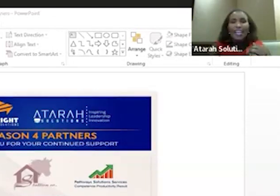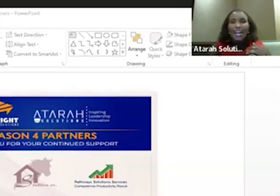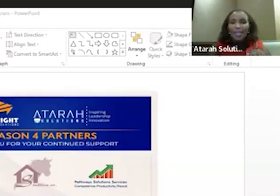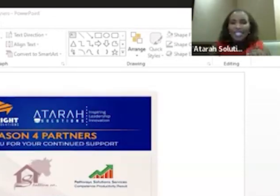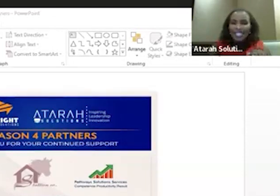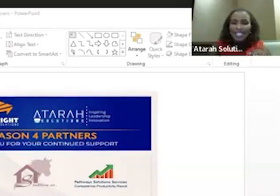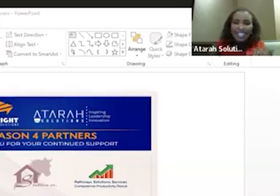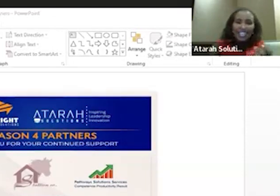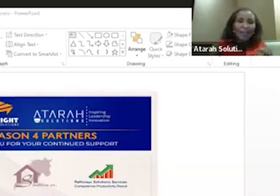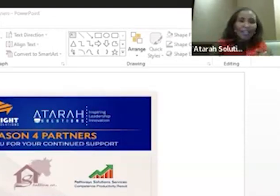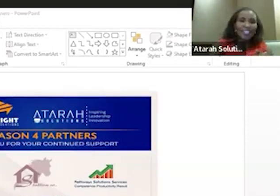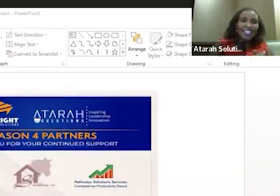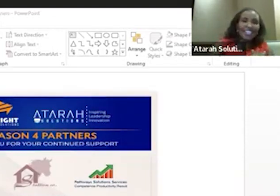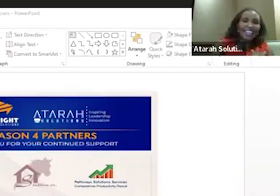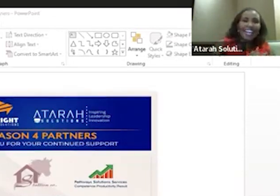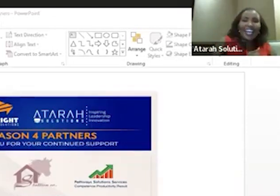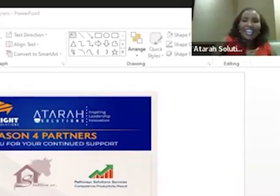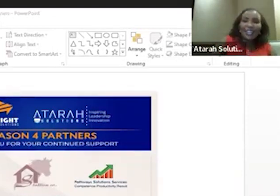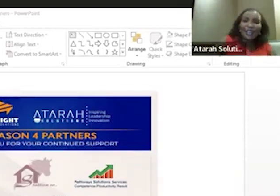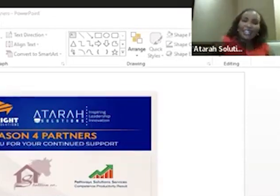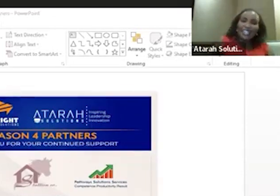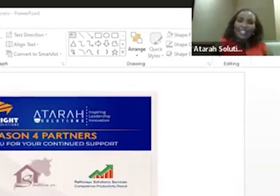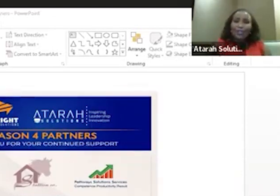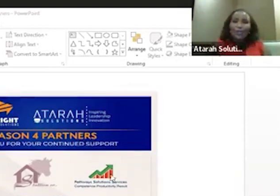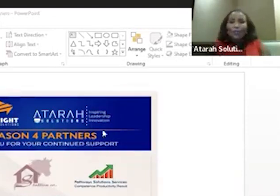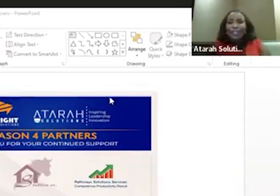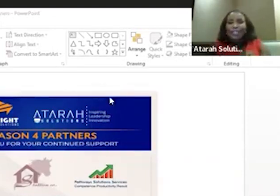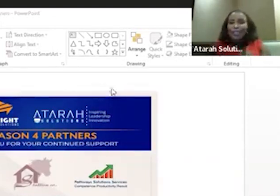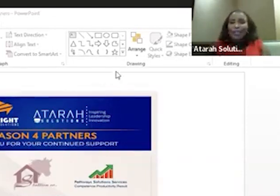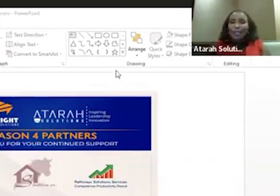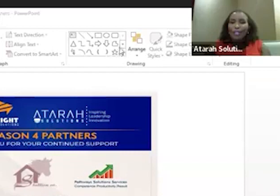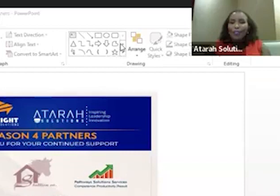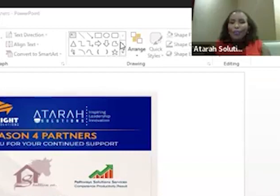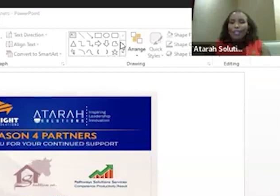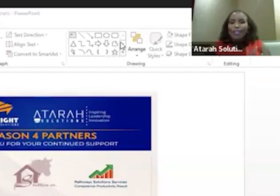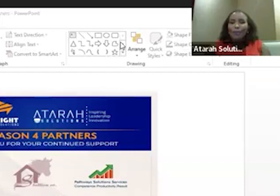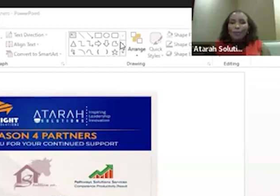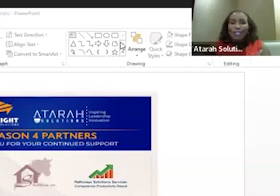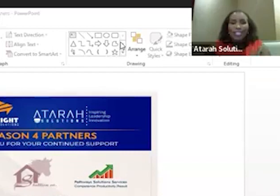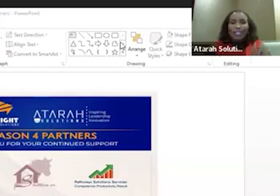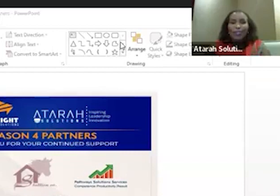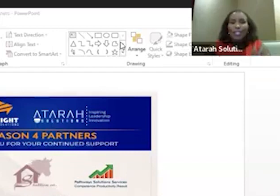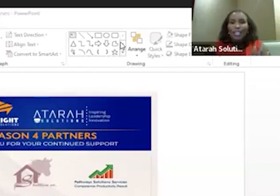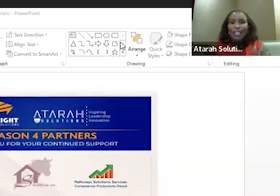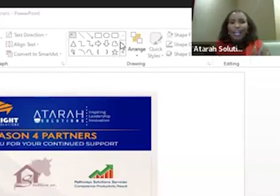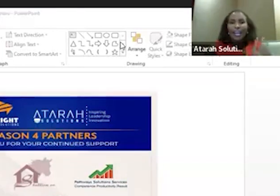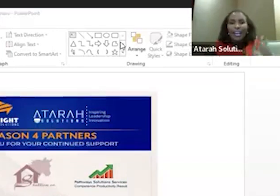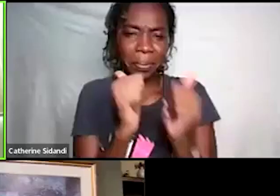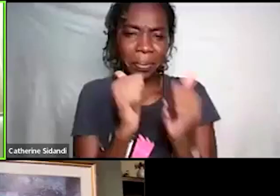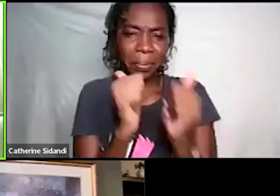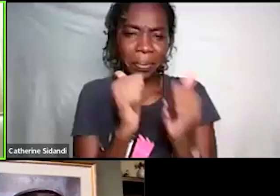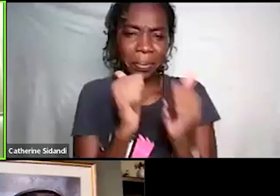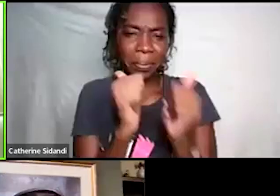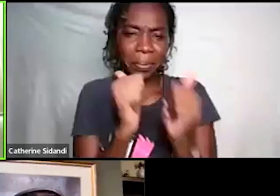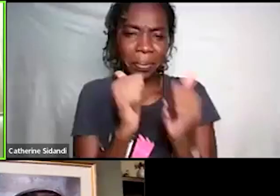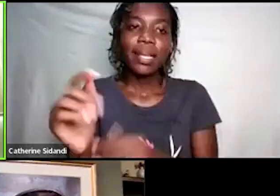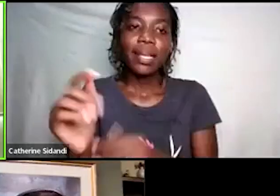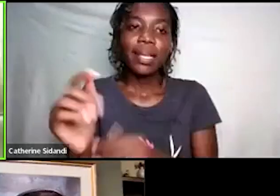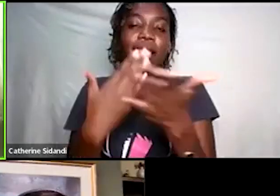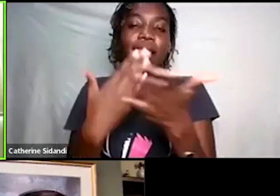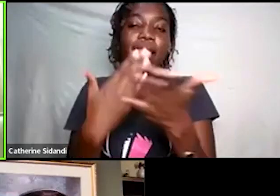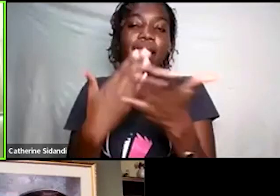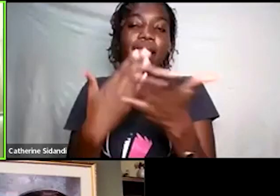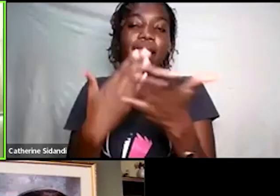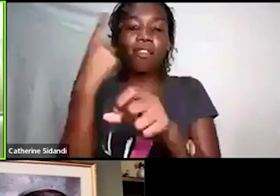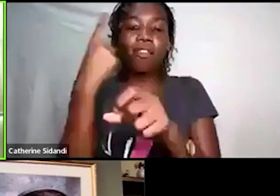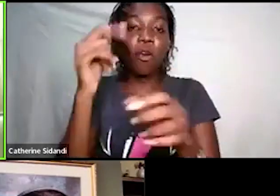by one Herbert Zake. Herbert Zake, I recognize you. Thank you very much for being our support in Uganda. Allow me not to mention any